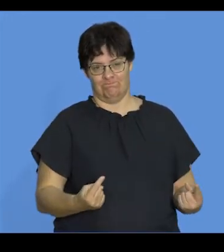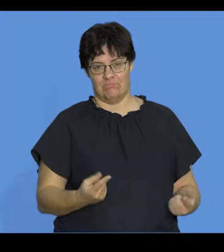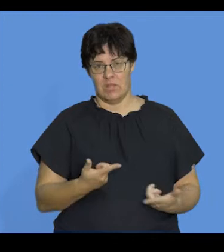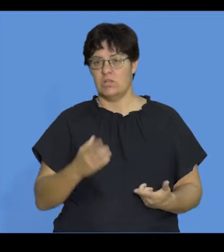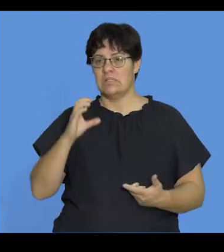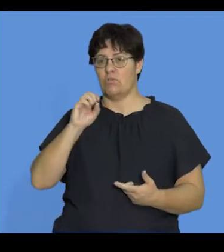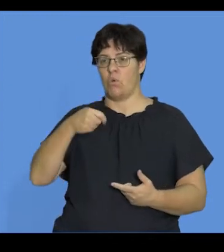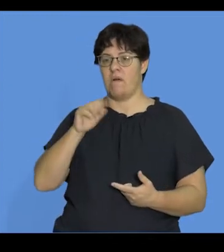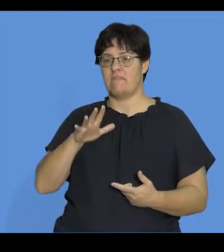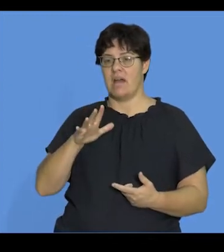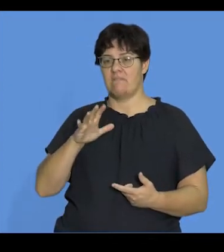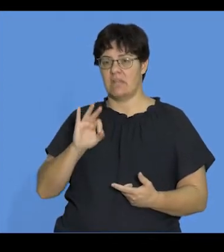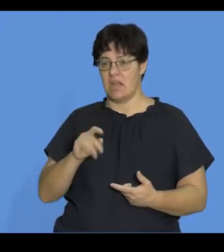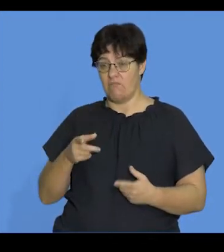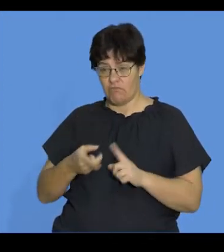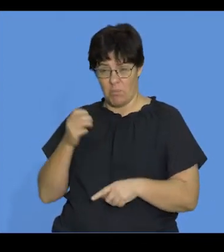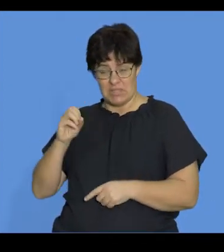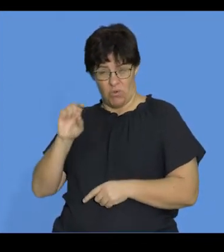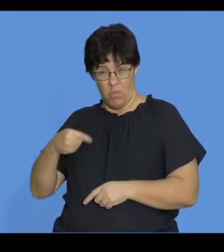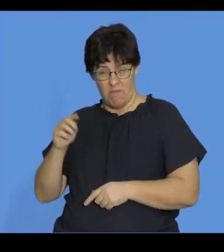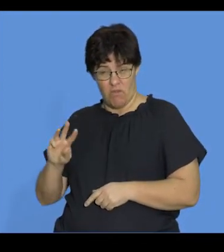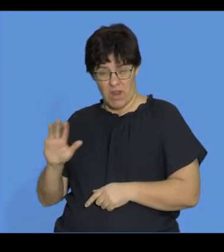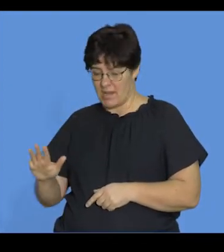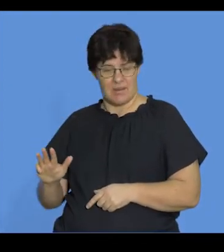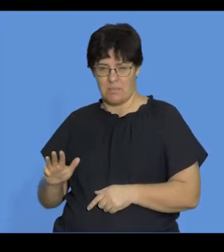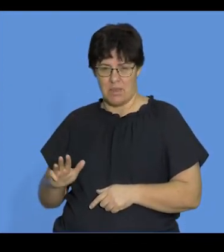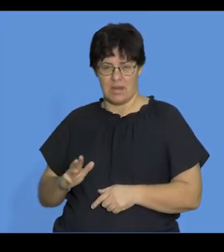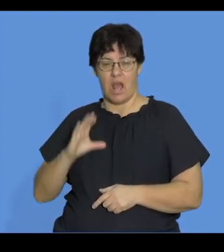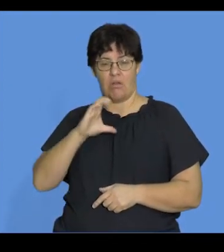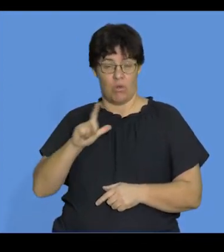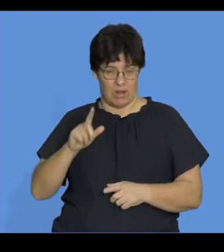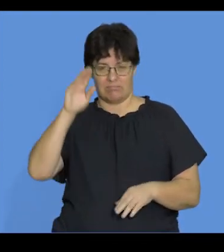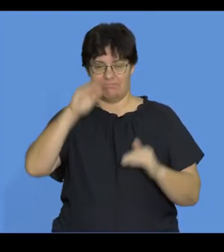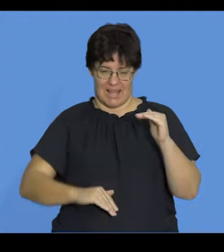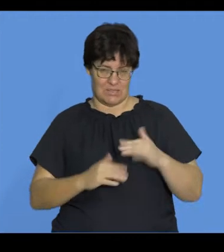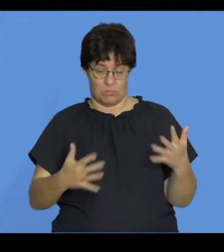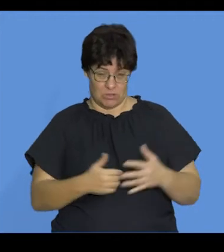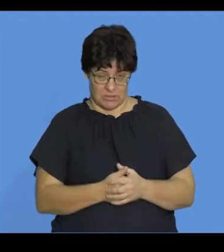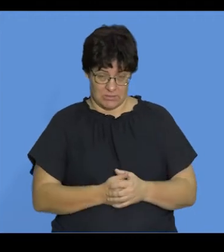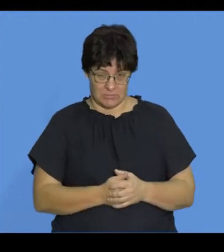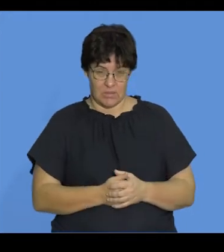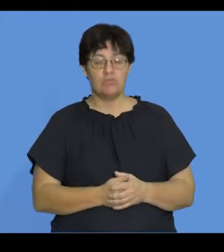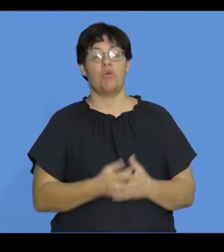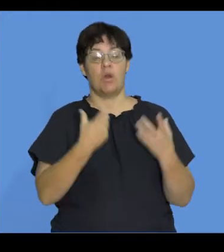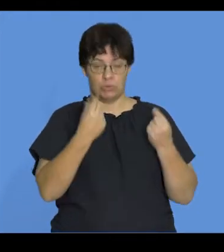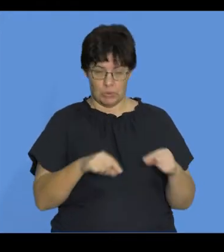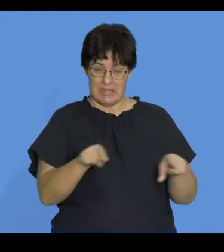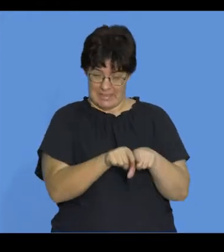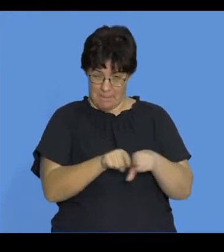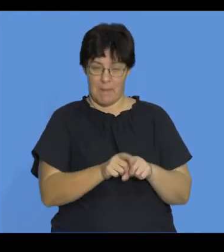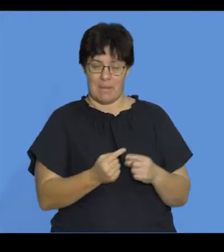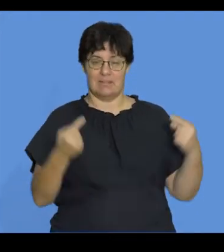of 0.49 reacting. In other words, we have less of chlorine. Now, let's do it the other way around and use the same ratio